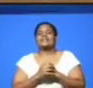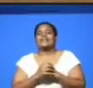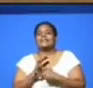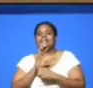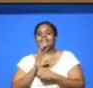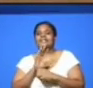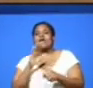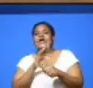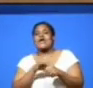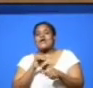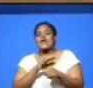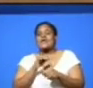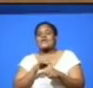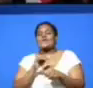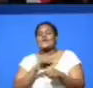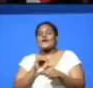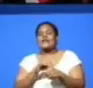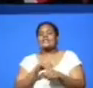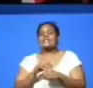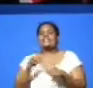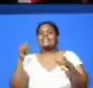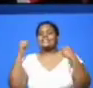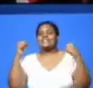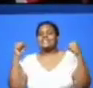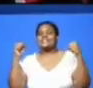live even one night longer.